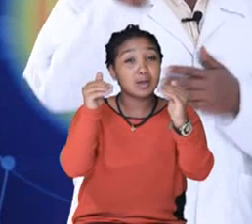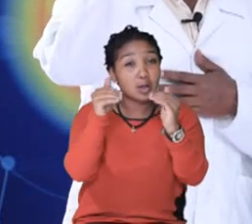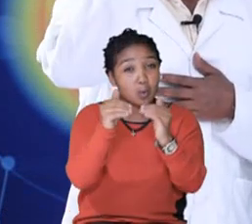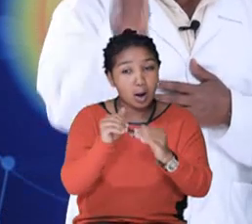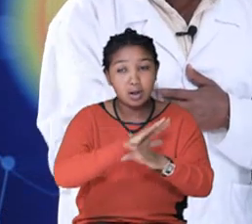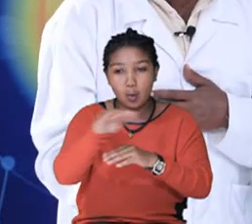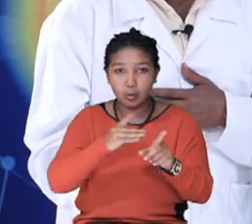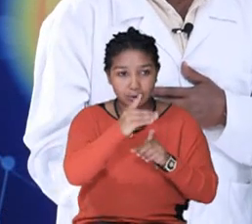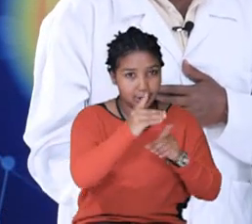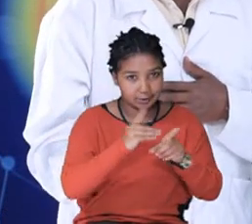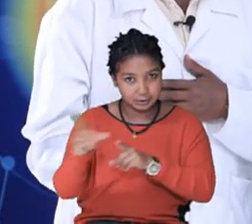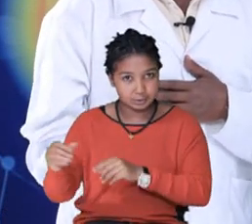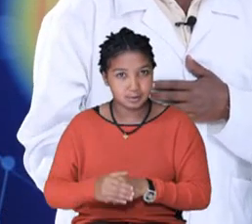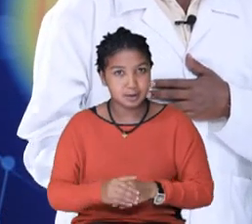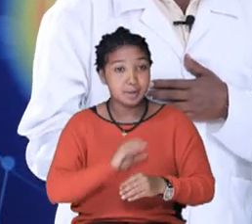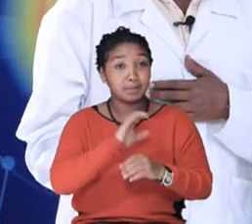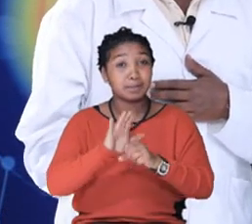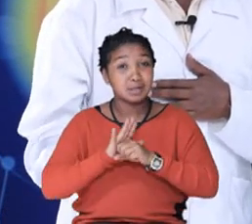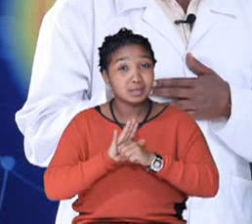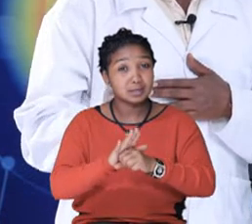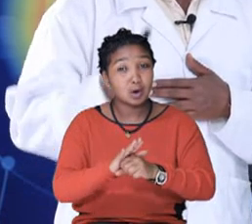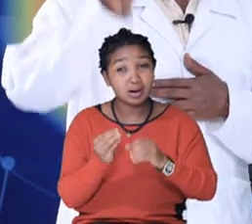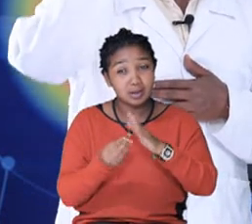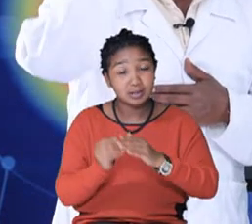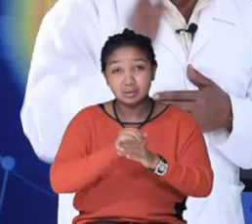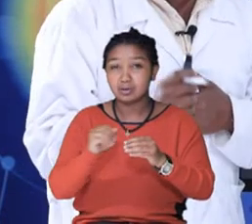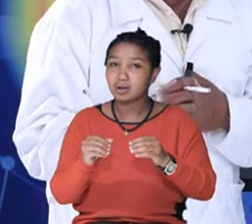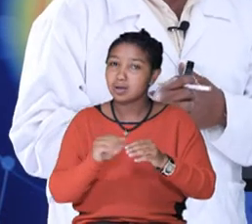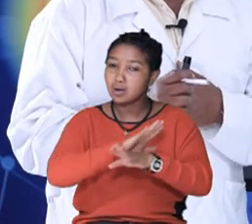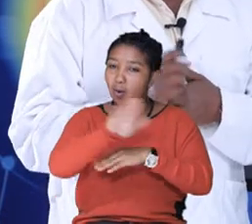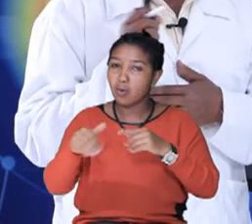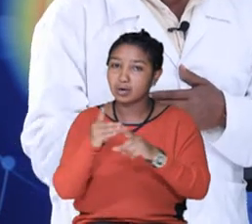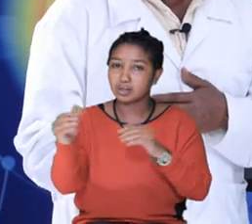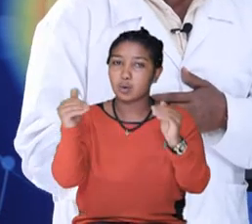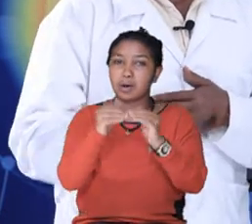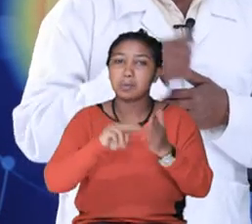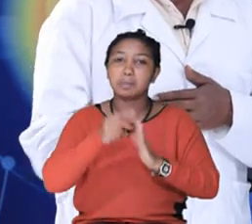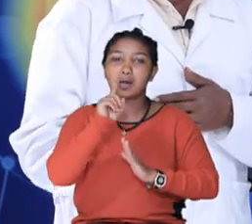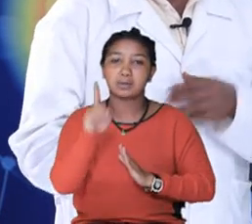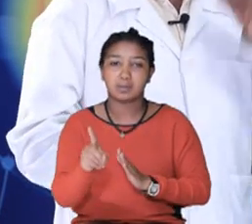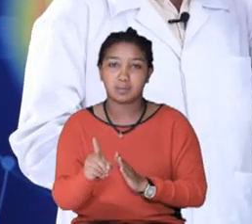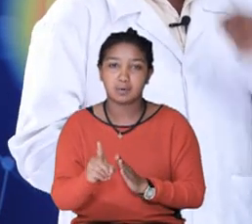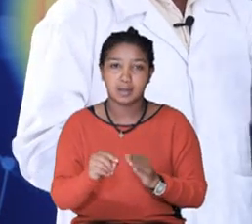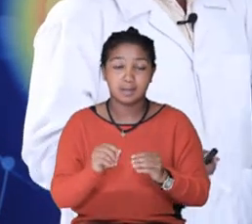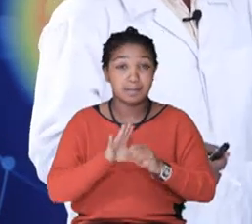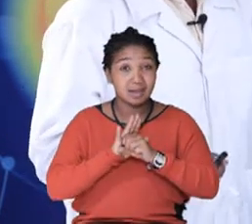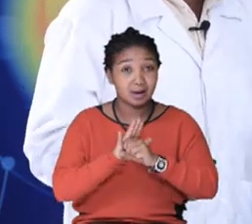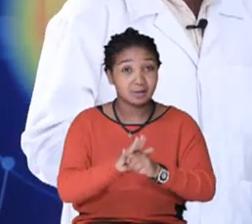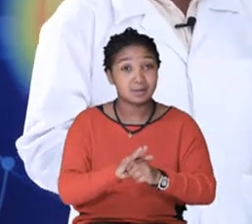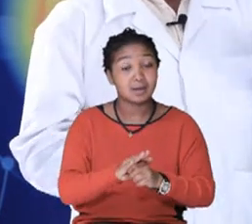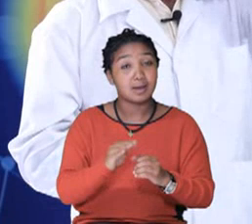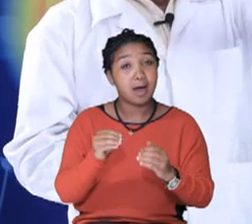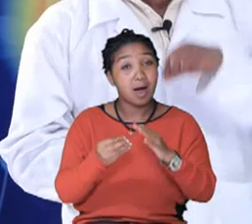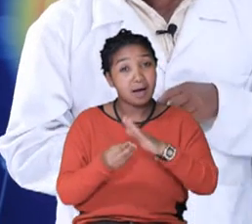all directions. Pressure acts equally in all directions. What does it mean when we say pressure is